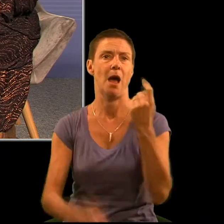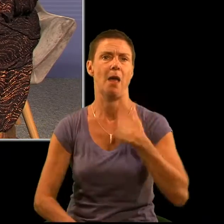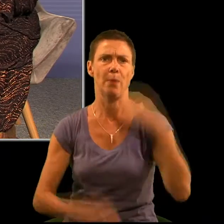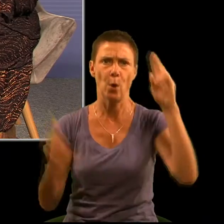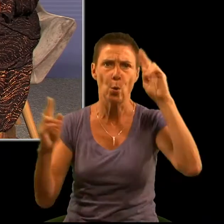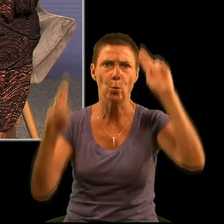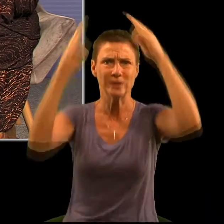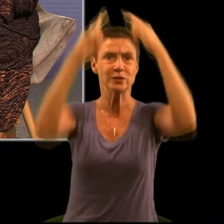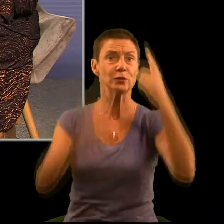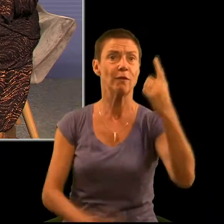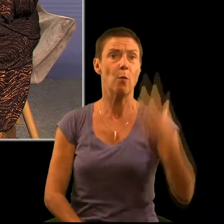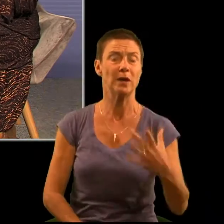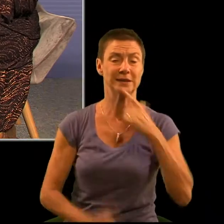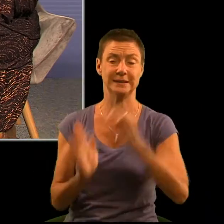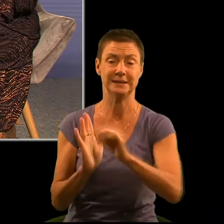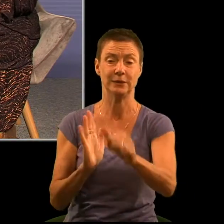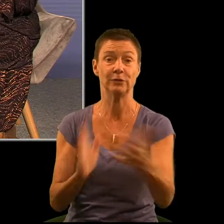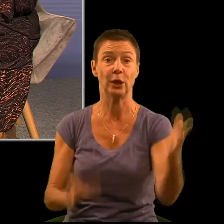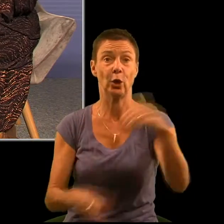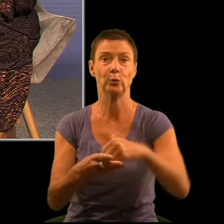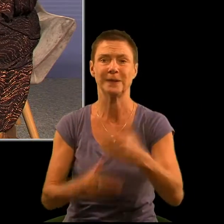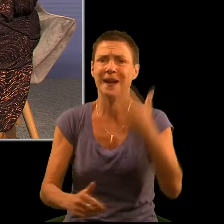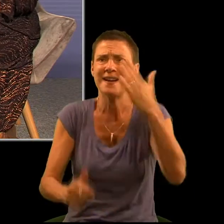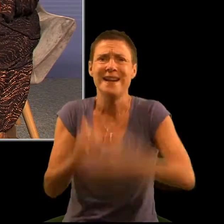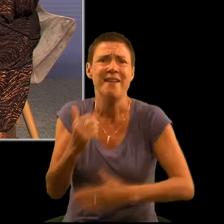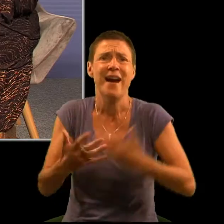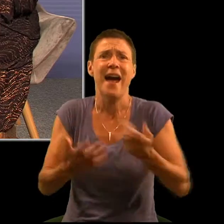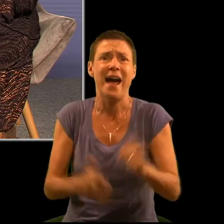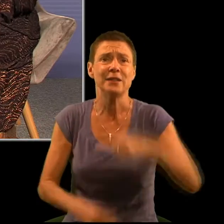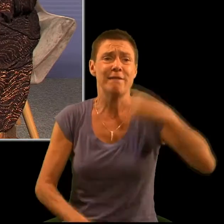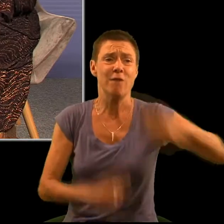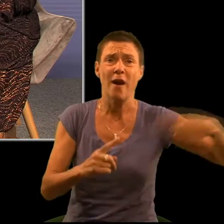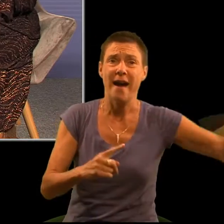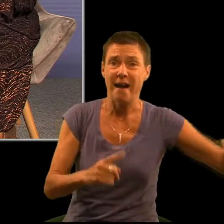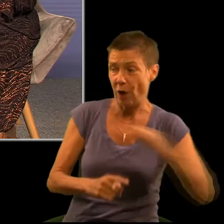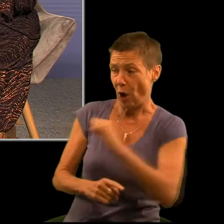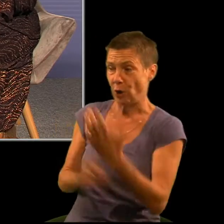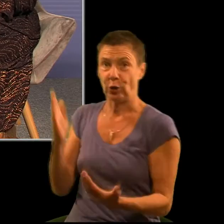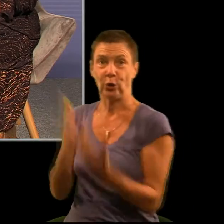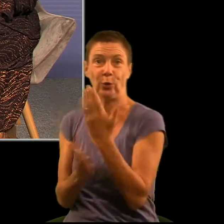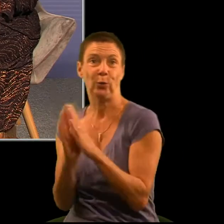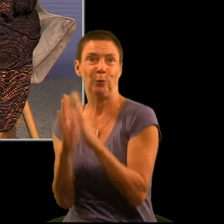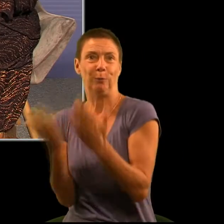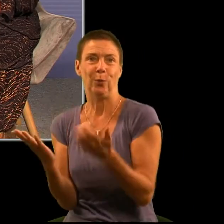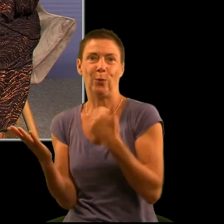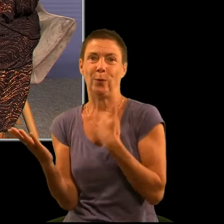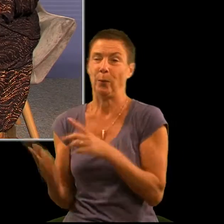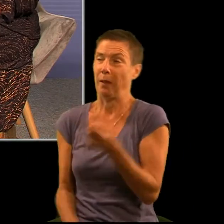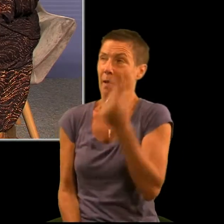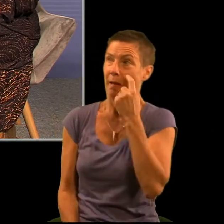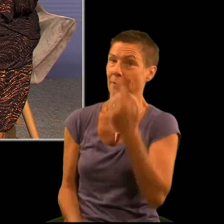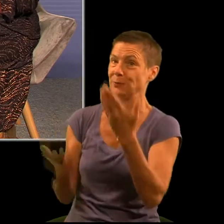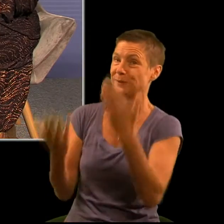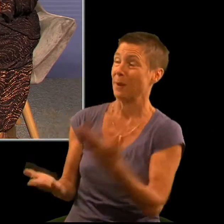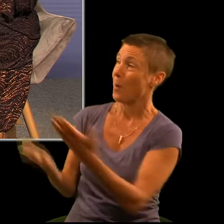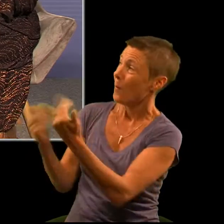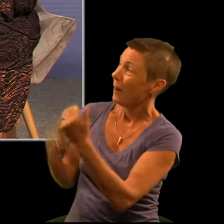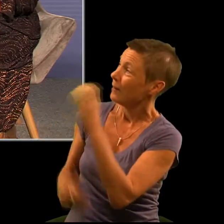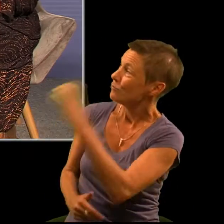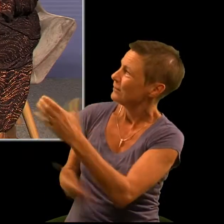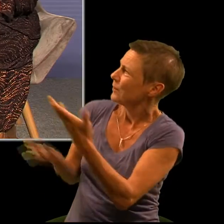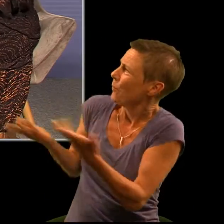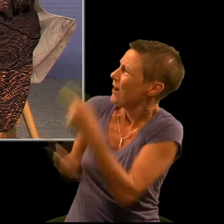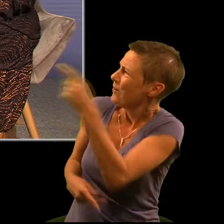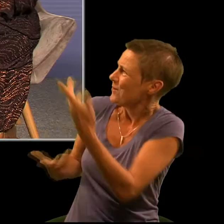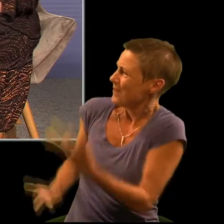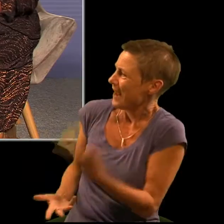Once series, including Never and Forever, her brand new book we're going to hear about today. Welcome, Cressida. How are you? Where